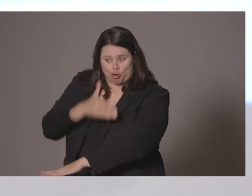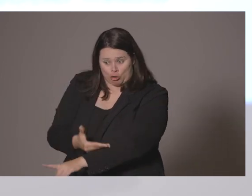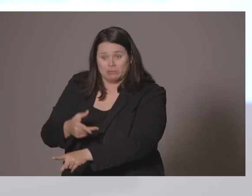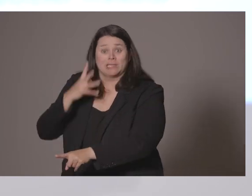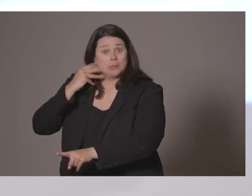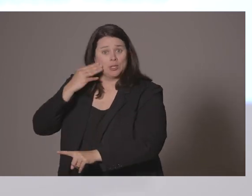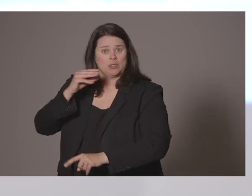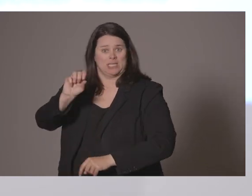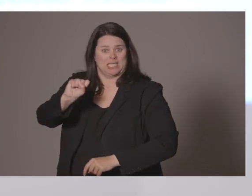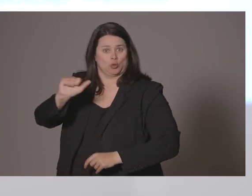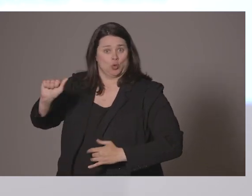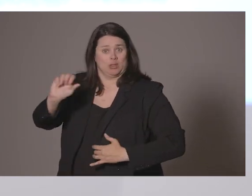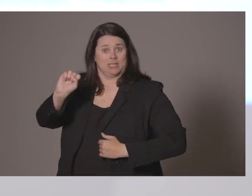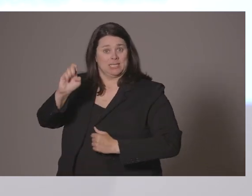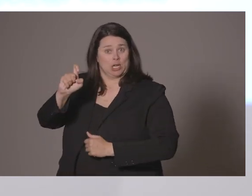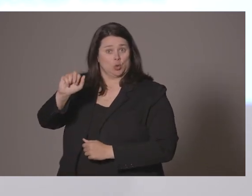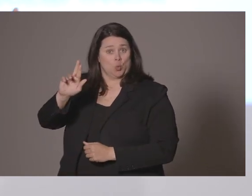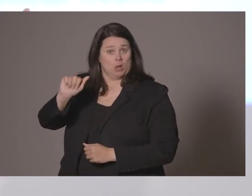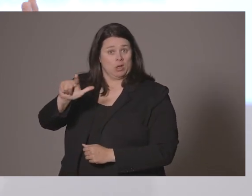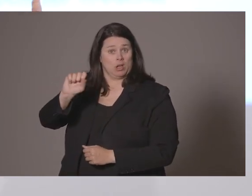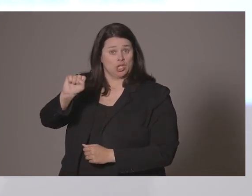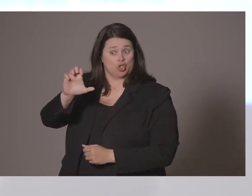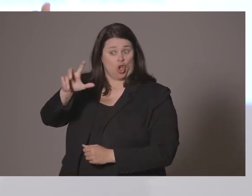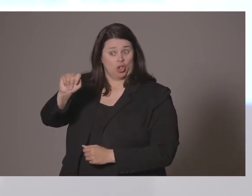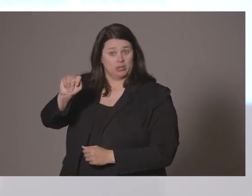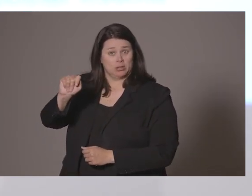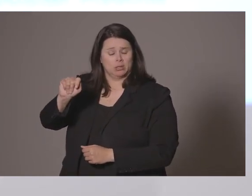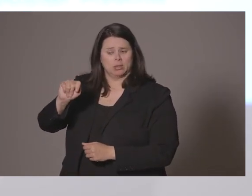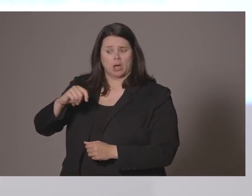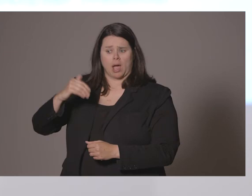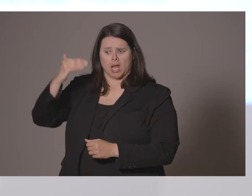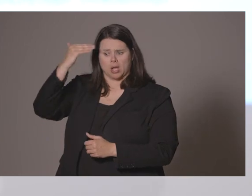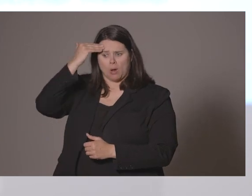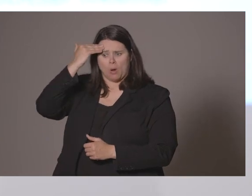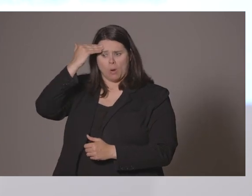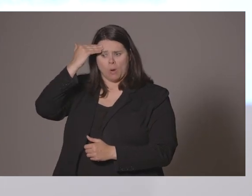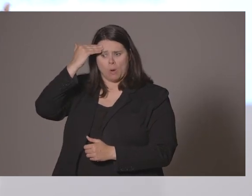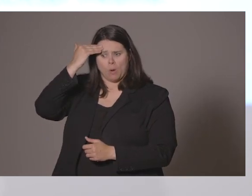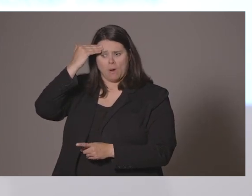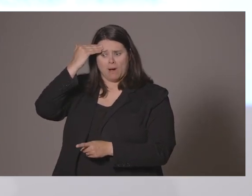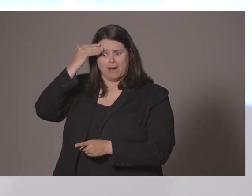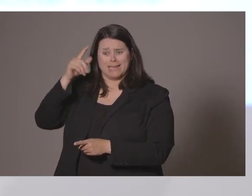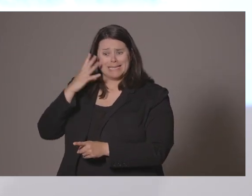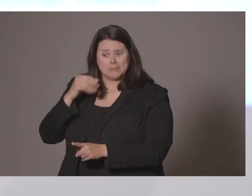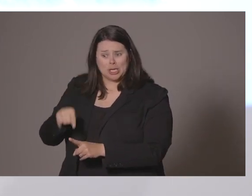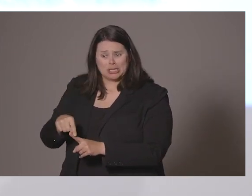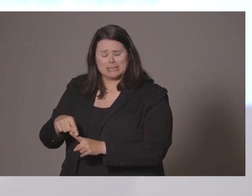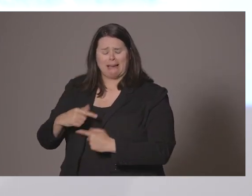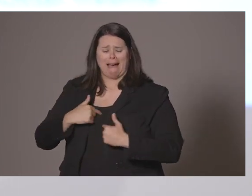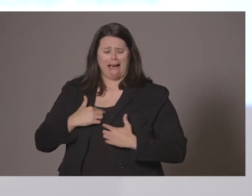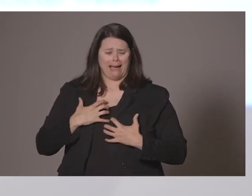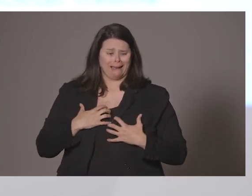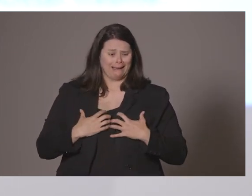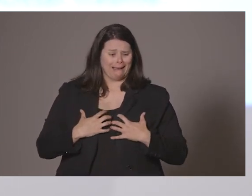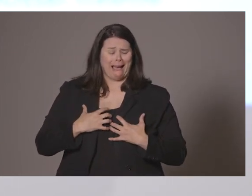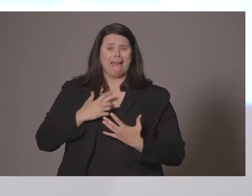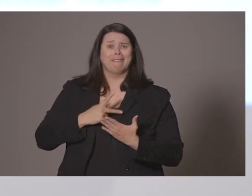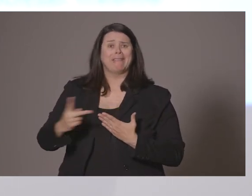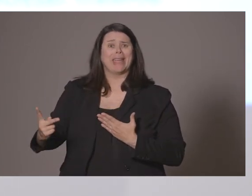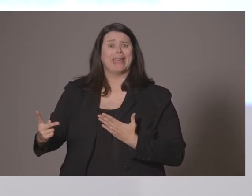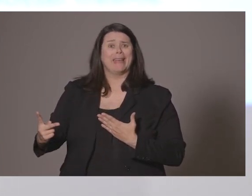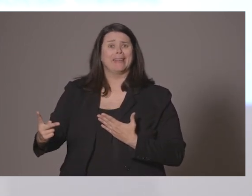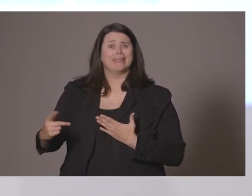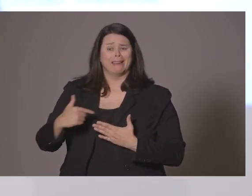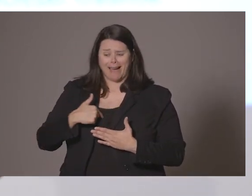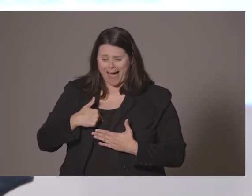of knowing that you, for example, one of the things that will show up is like, I failed to protect my child from this